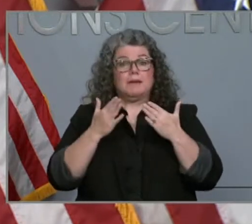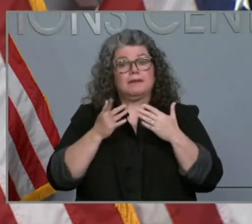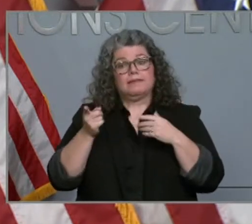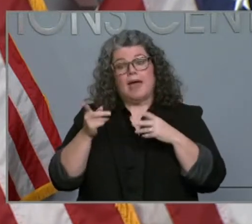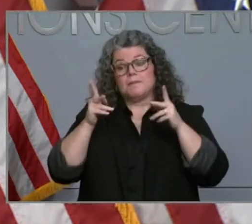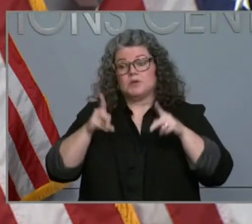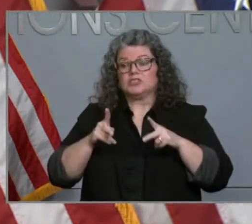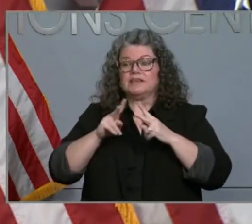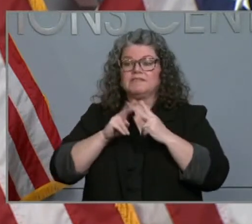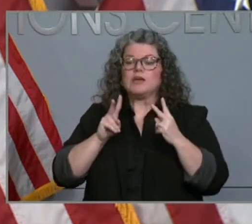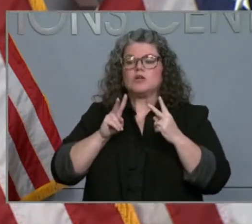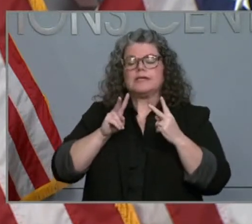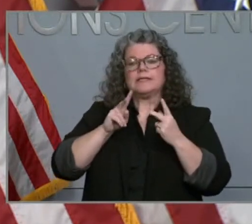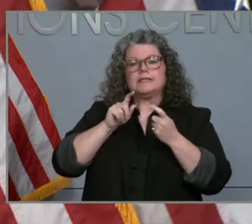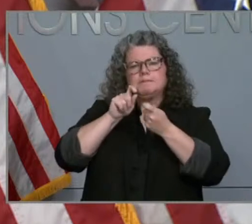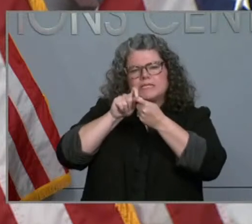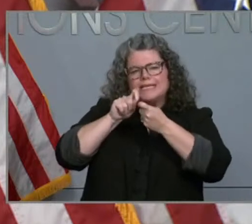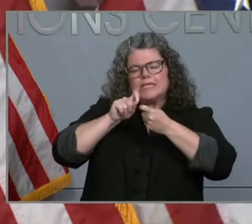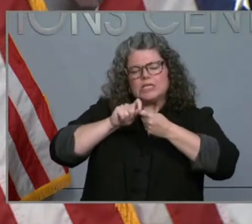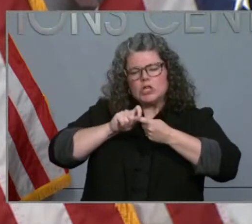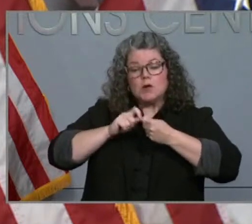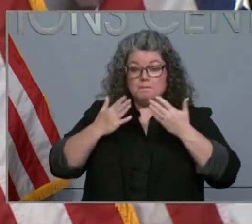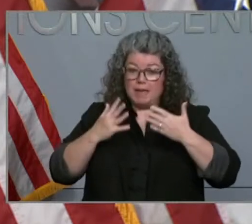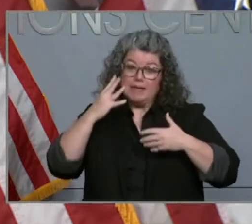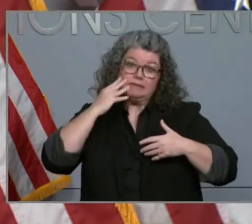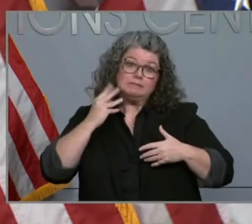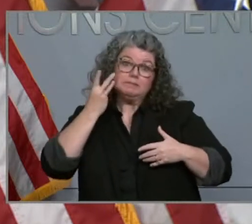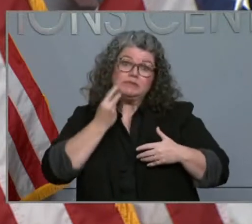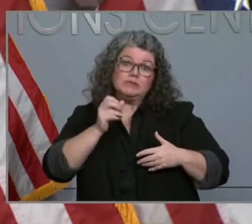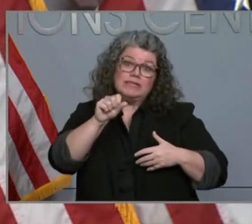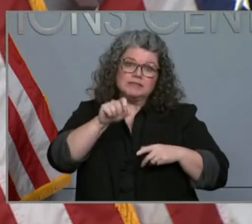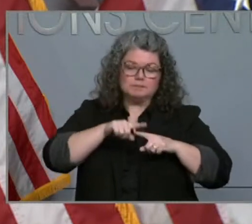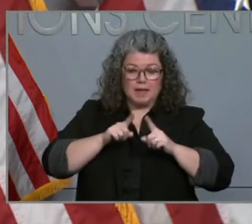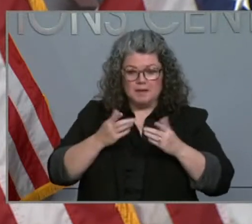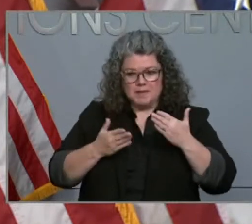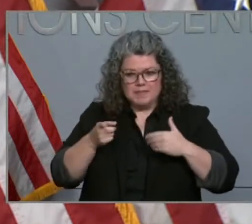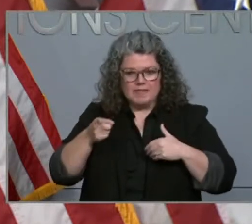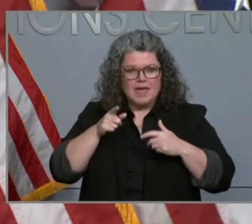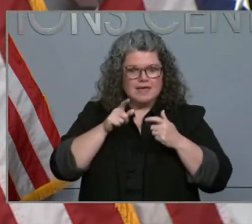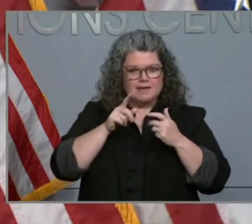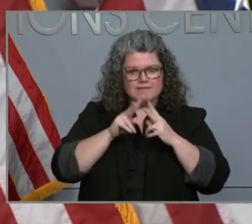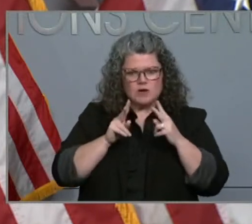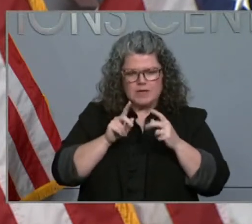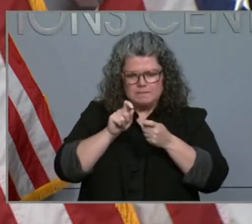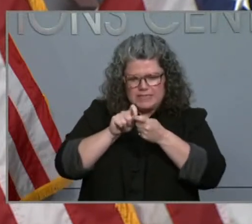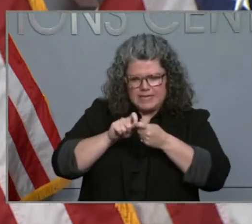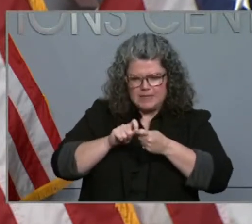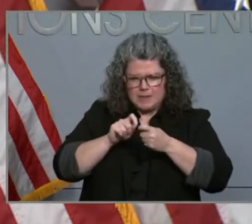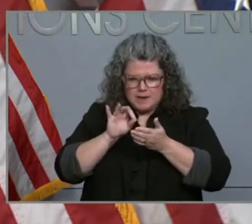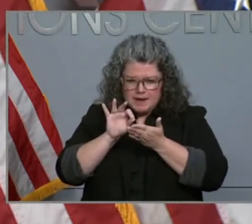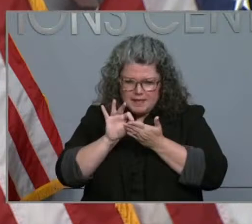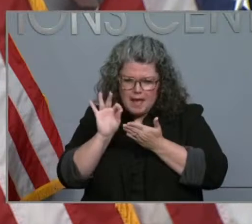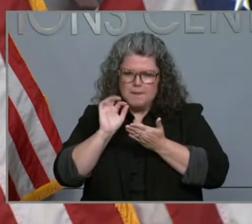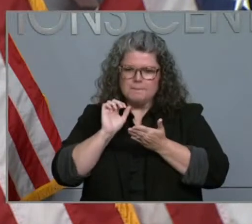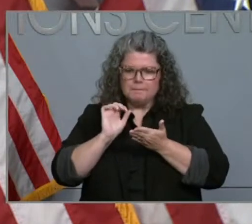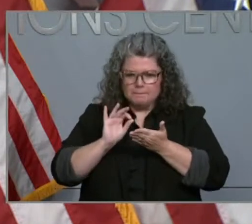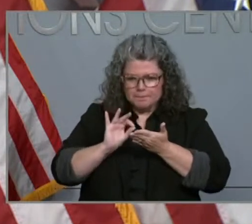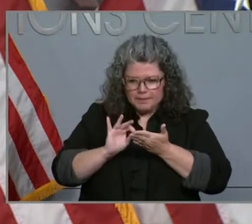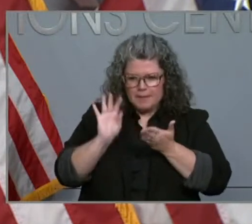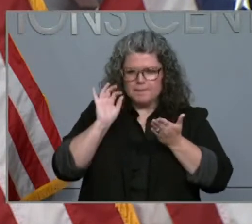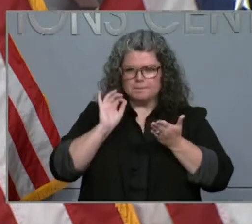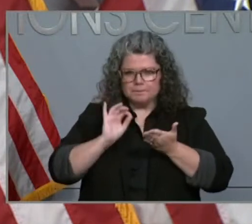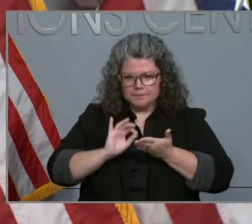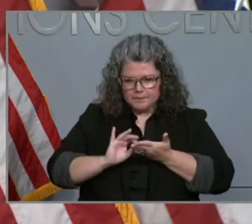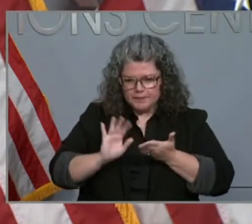particular anyway, even if they're a long-serving worker. So it might also be, depending on the county, depending on how